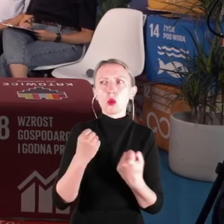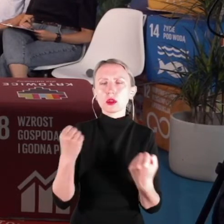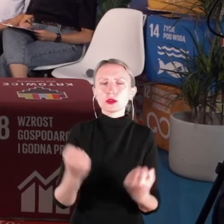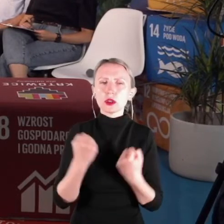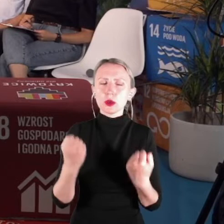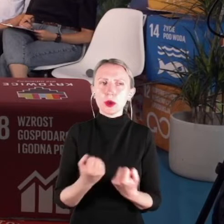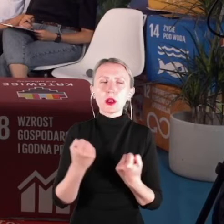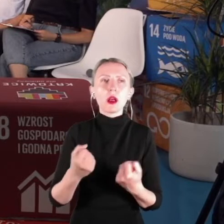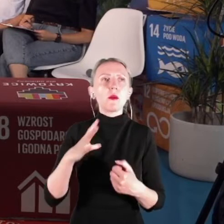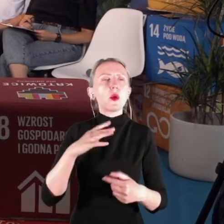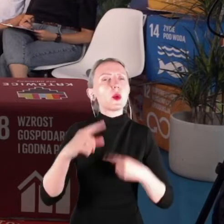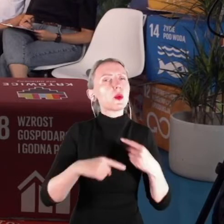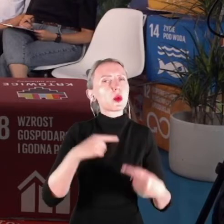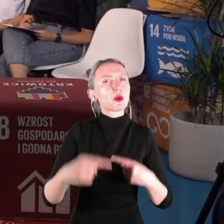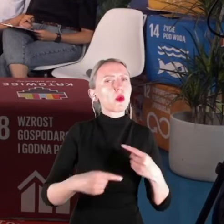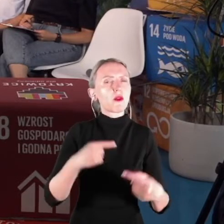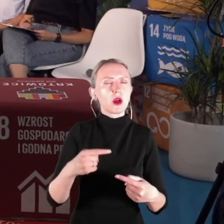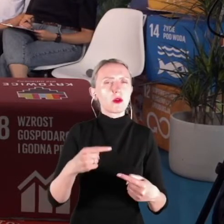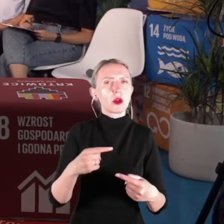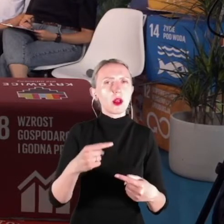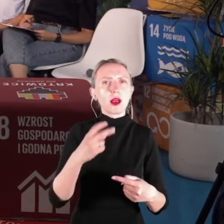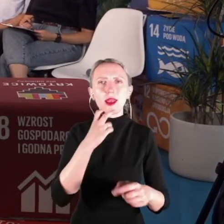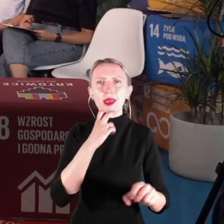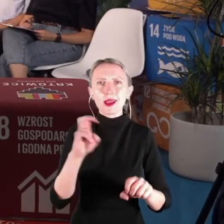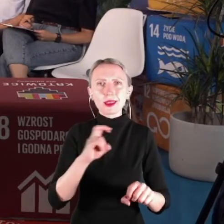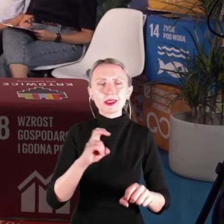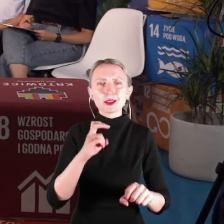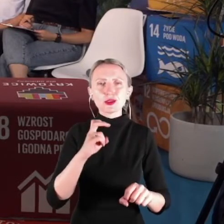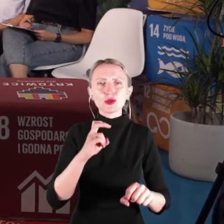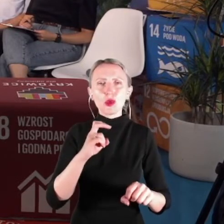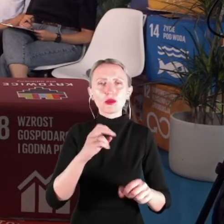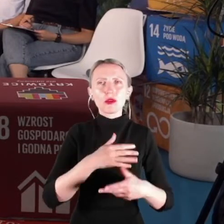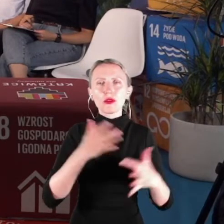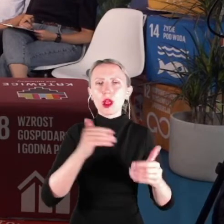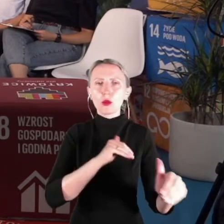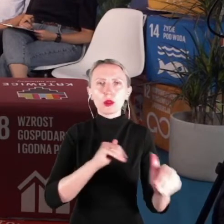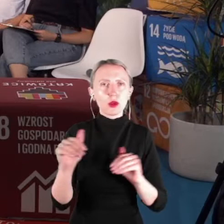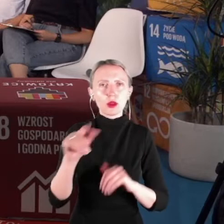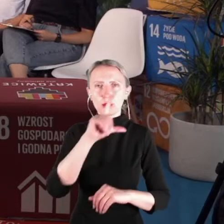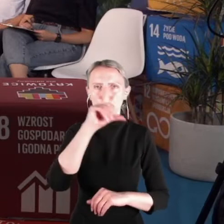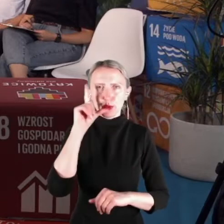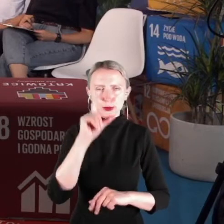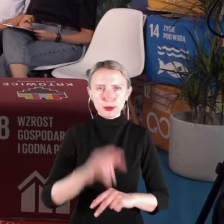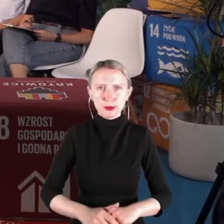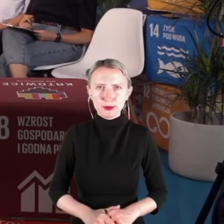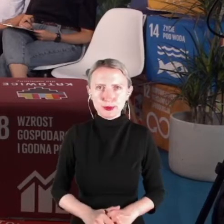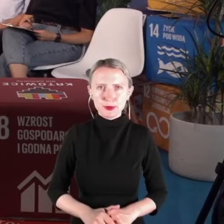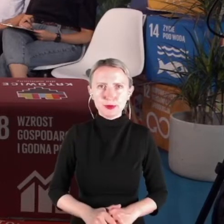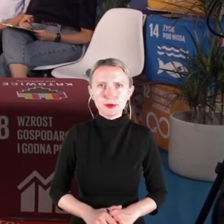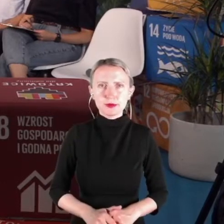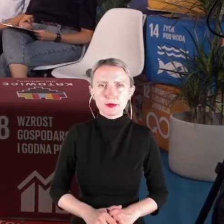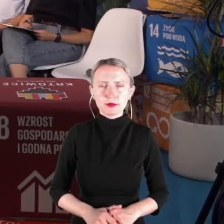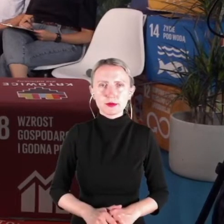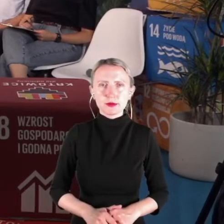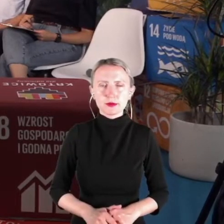for tens millions people back then, and when it was closed, also it needs to be considered in this bigger scalar